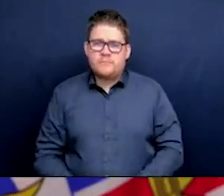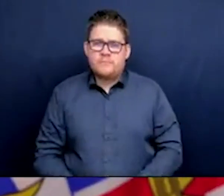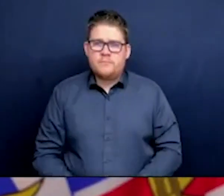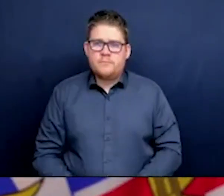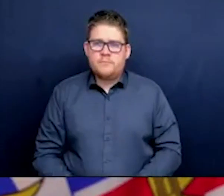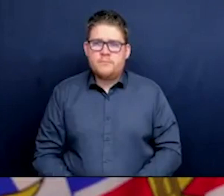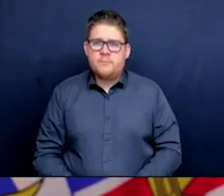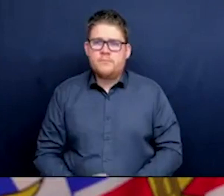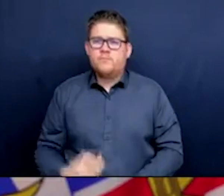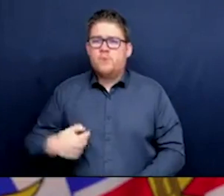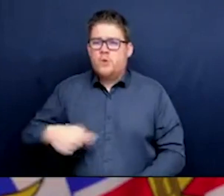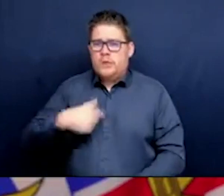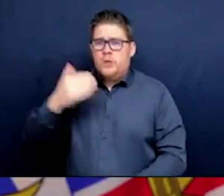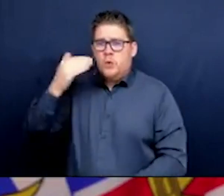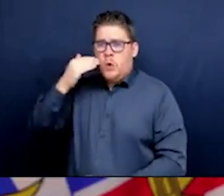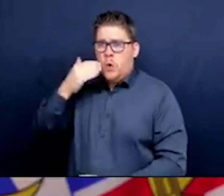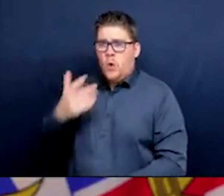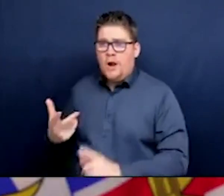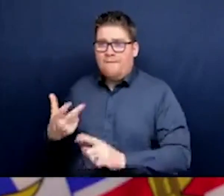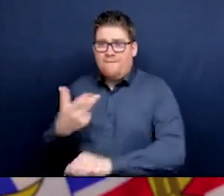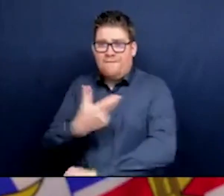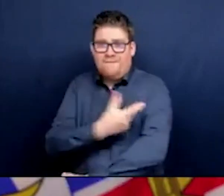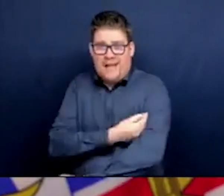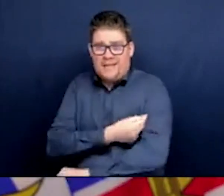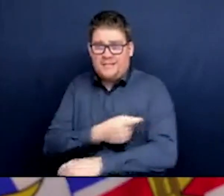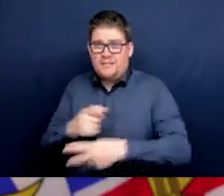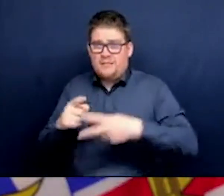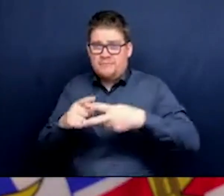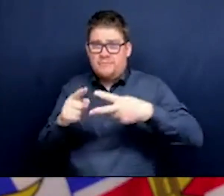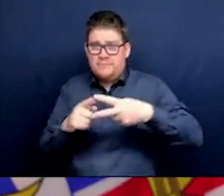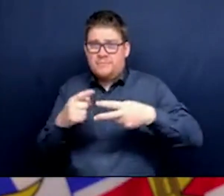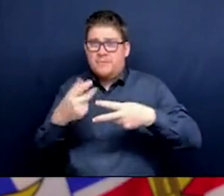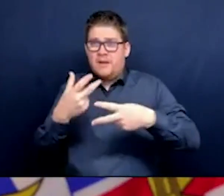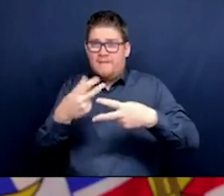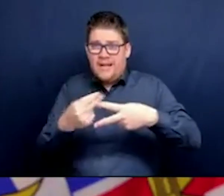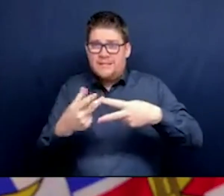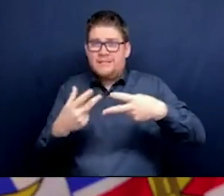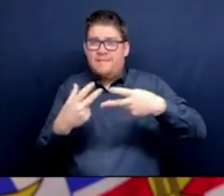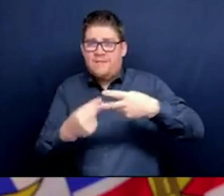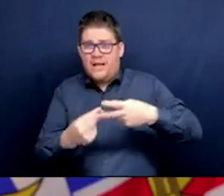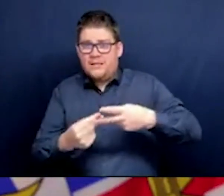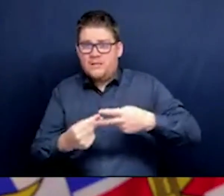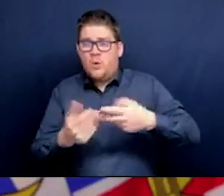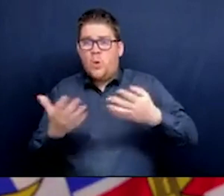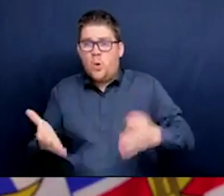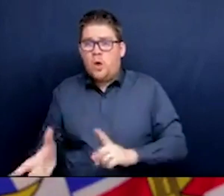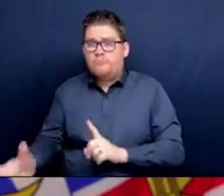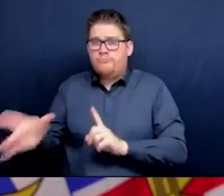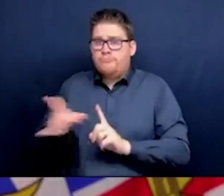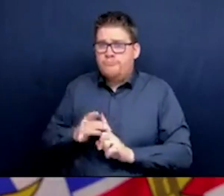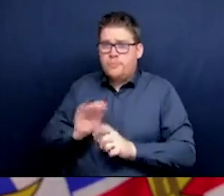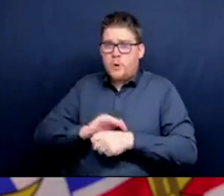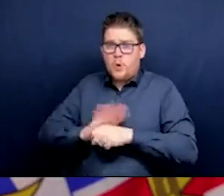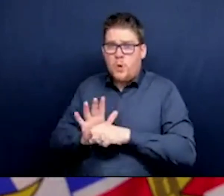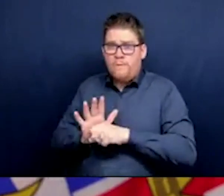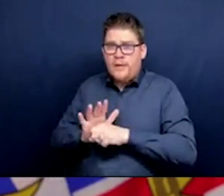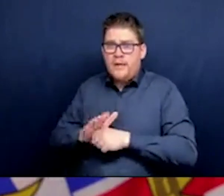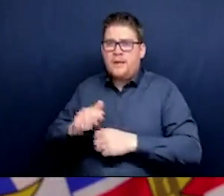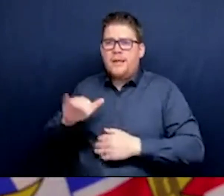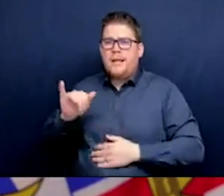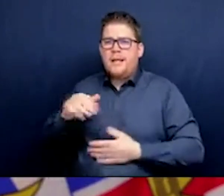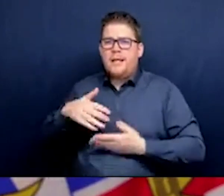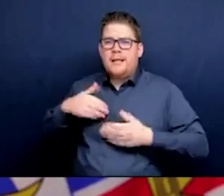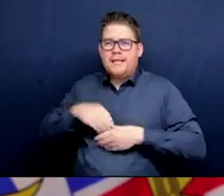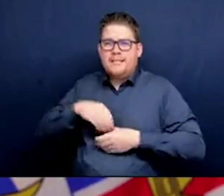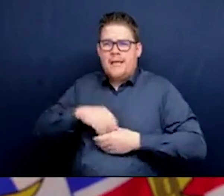over time. And particularly for milder infections, it is still a very strong protection